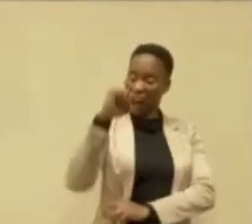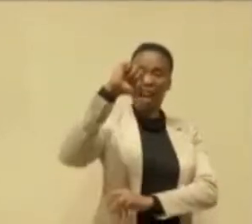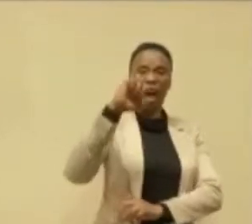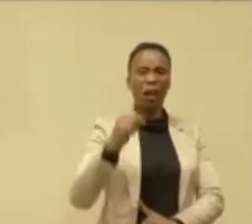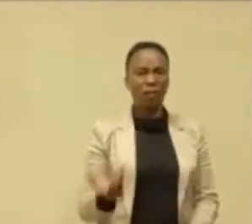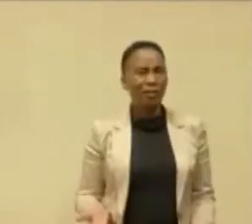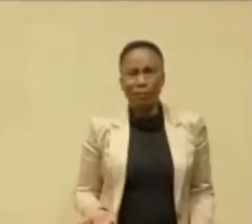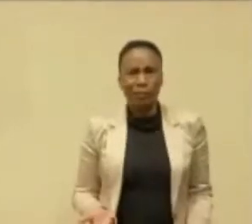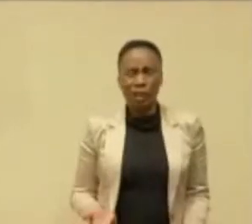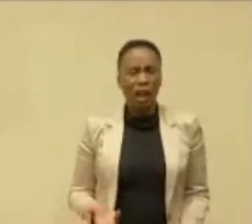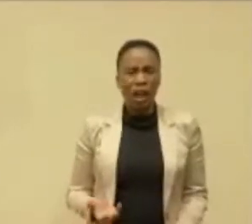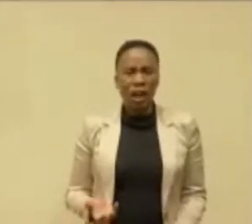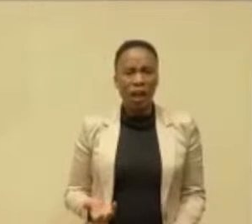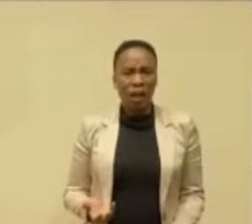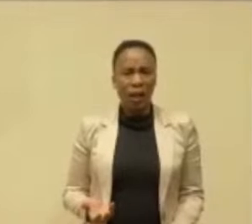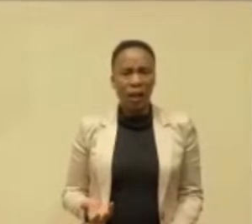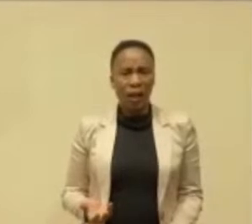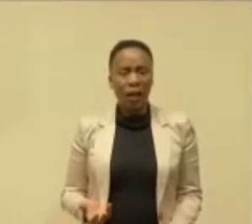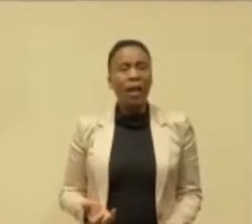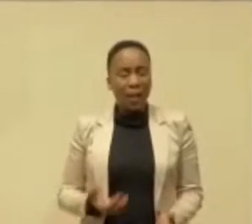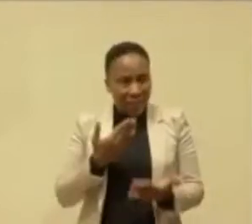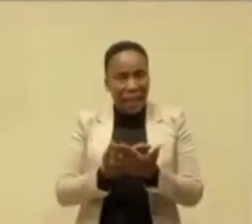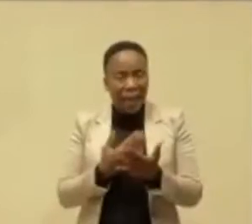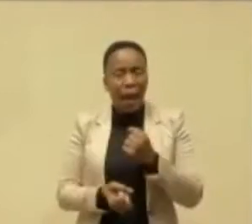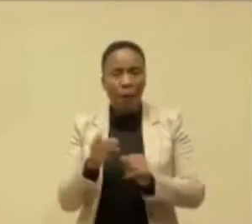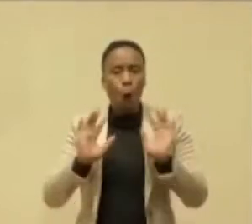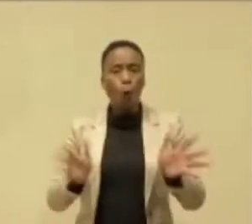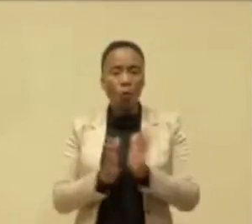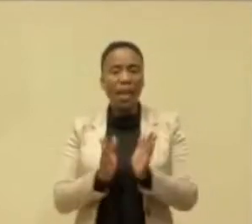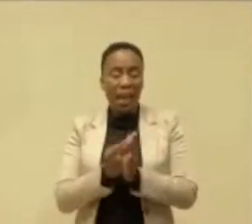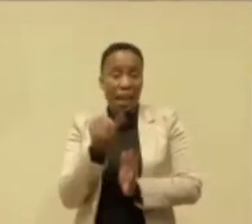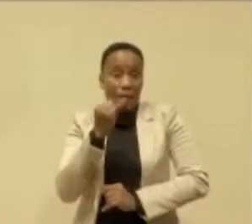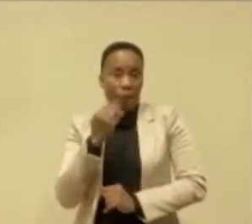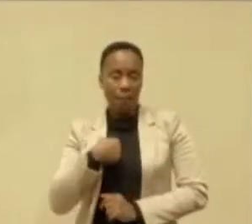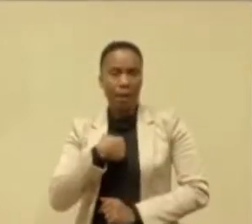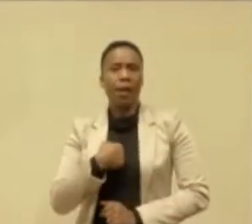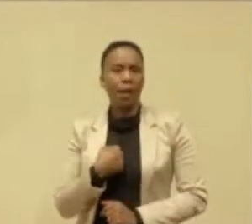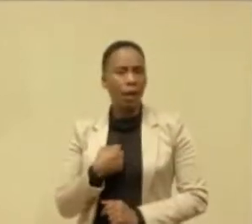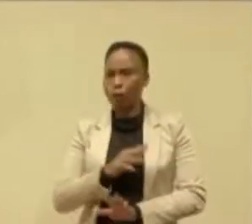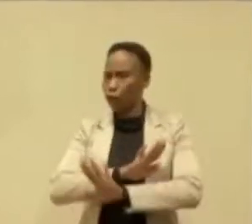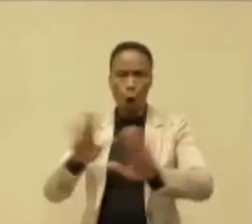it can only be it when it is myself and not honorable